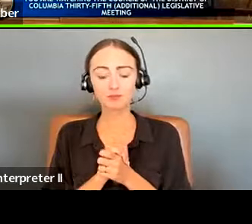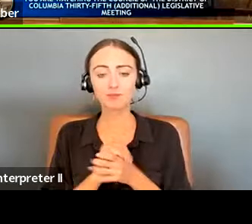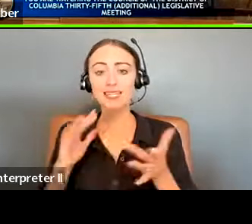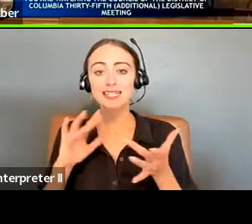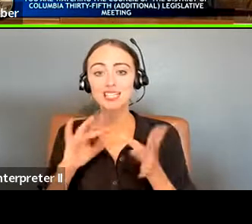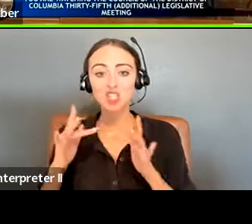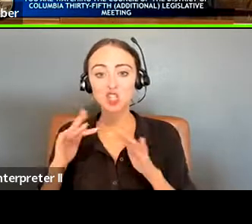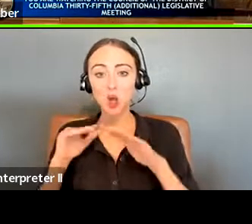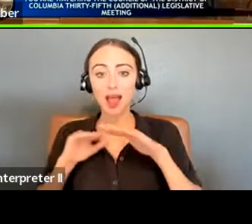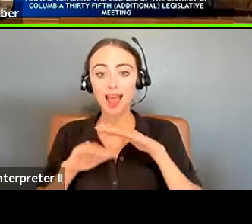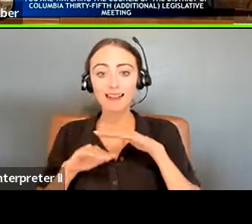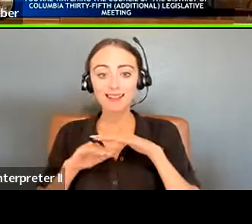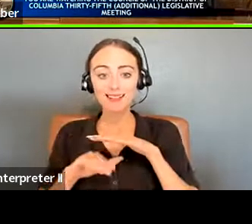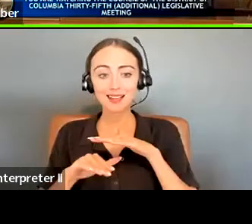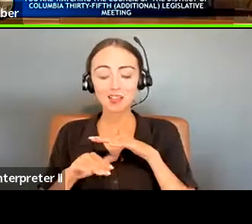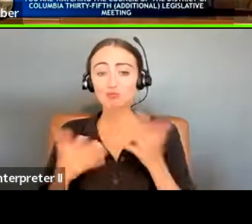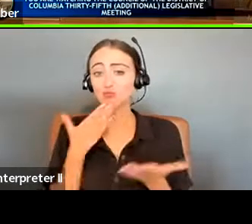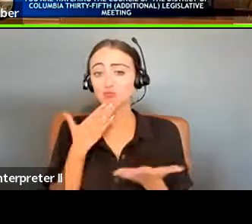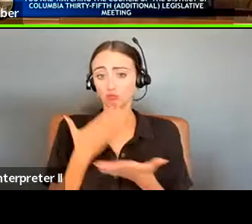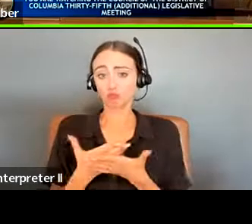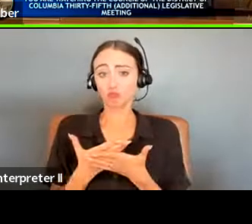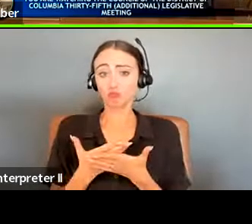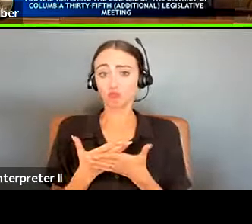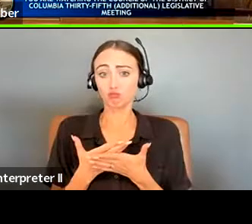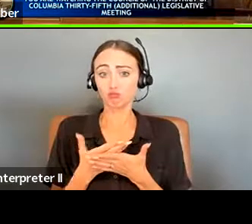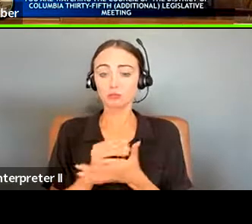digital access is pretty good.